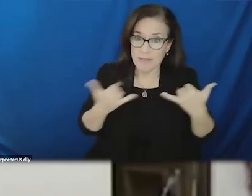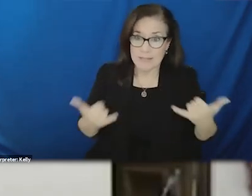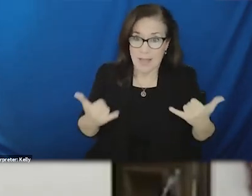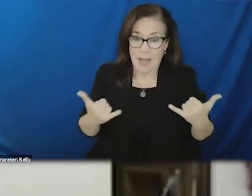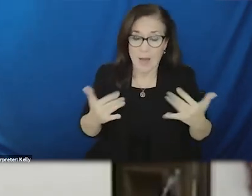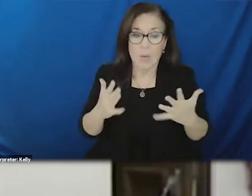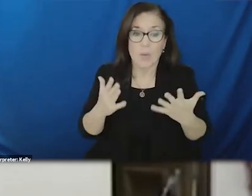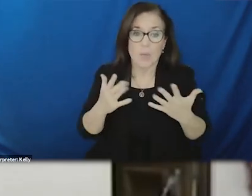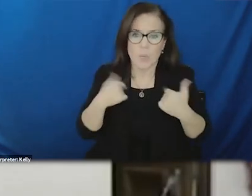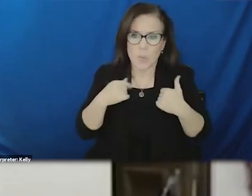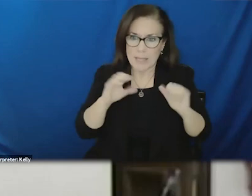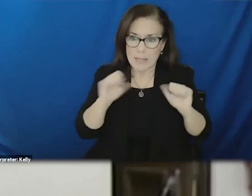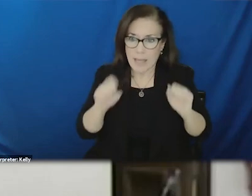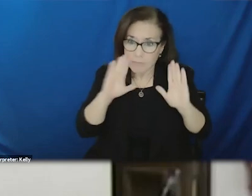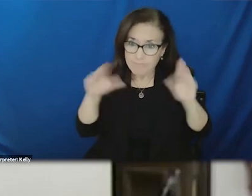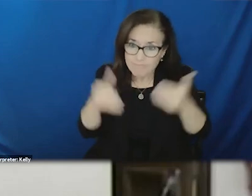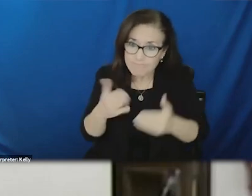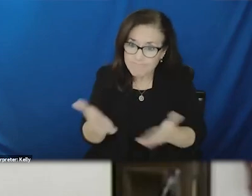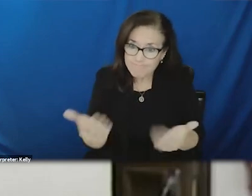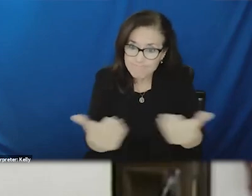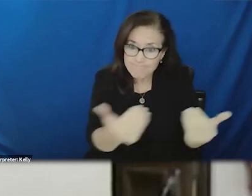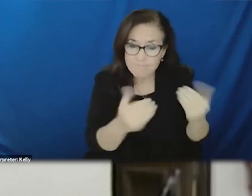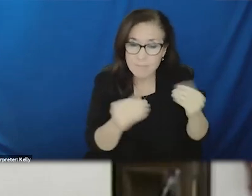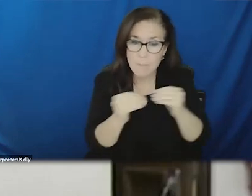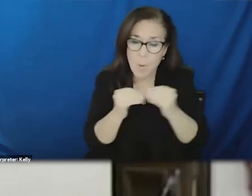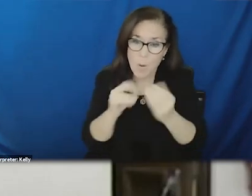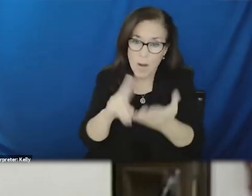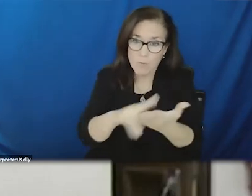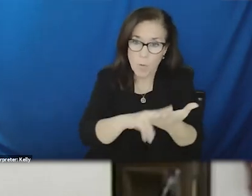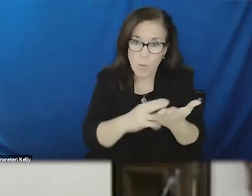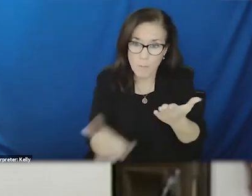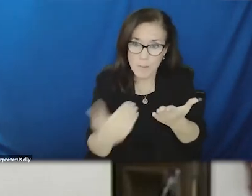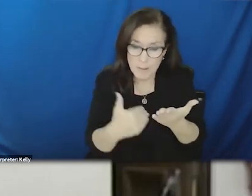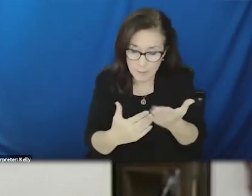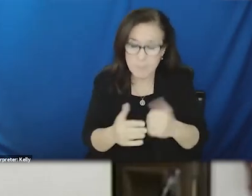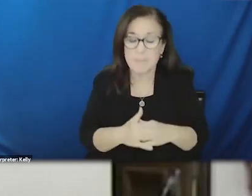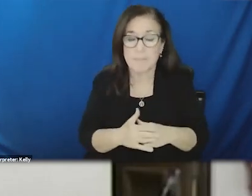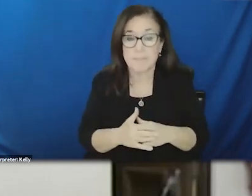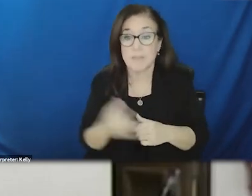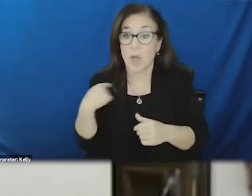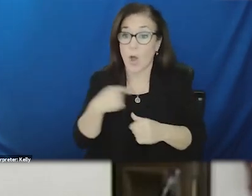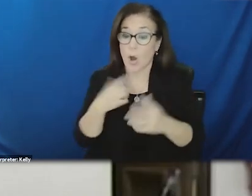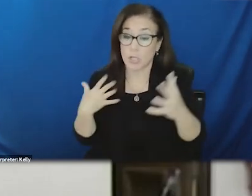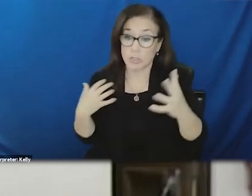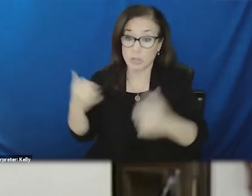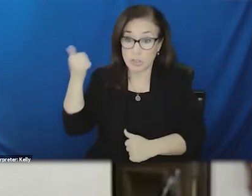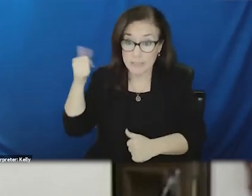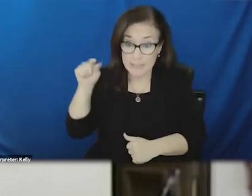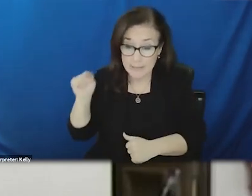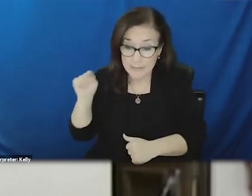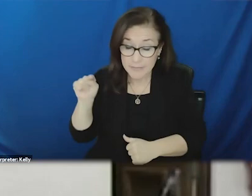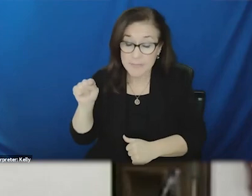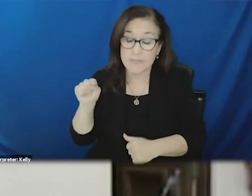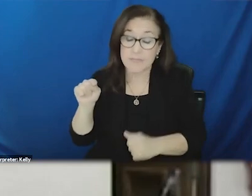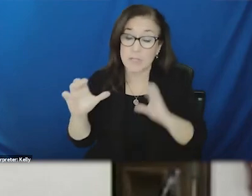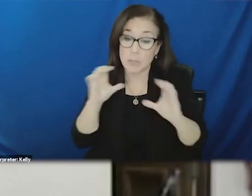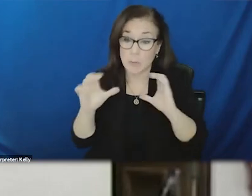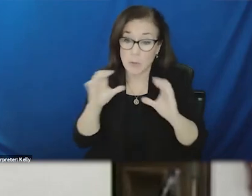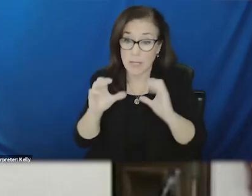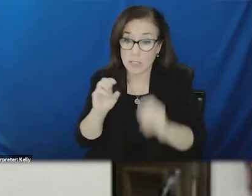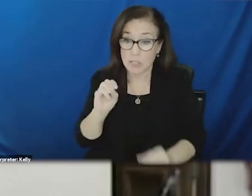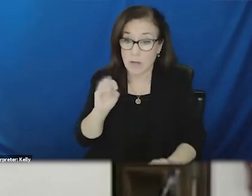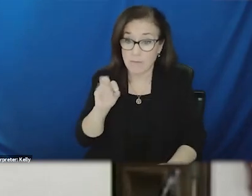enrollment in this coming month, and with some of the work that our chief communications officer,